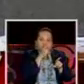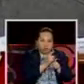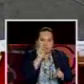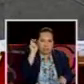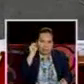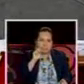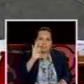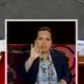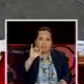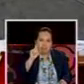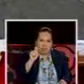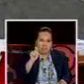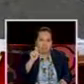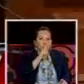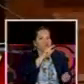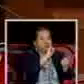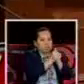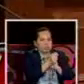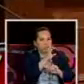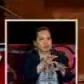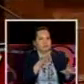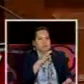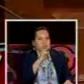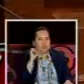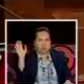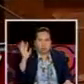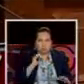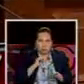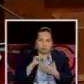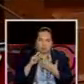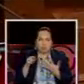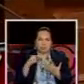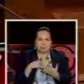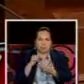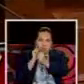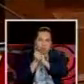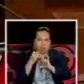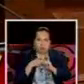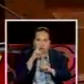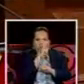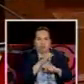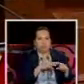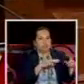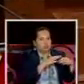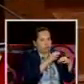Mm-hmm. So, reform the question. Sige po. So, ito pong, matapos